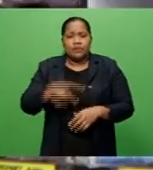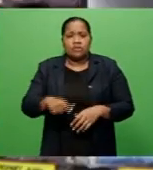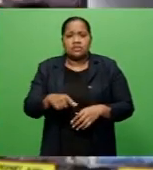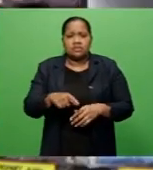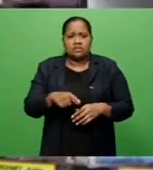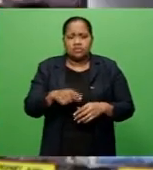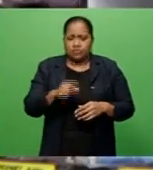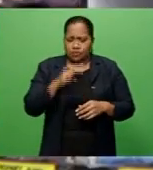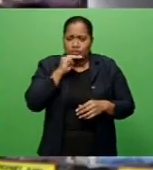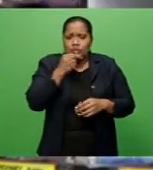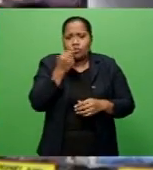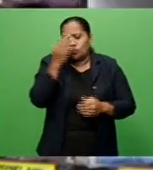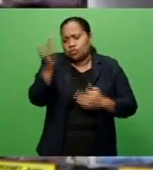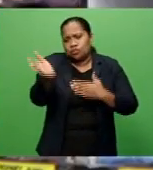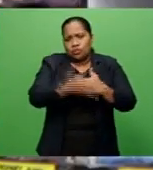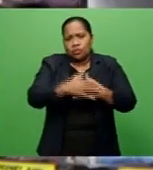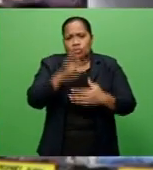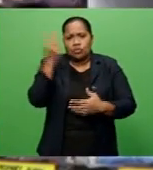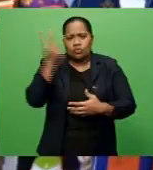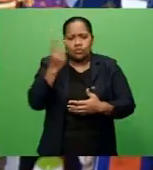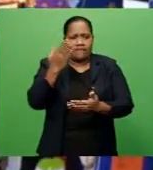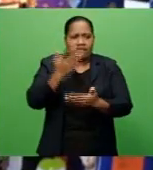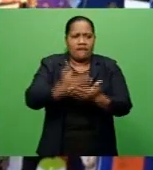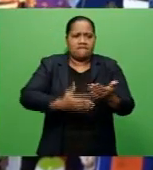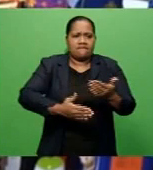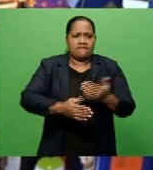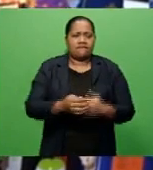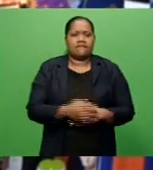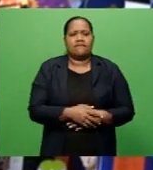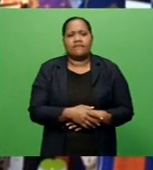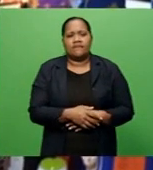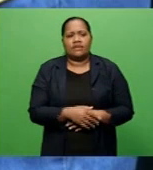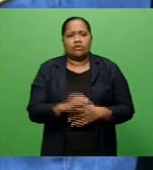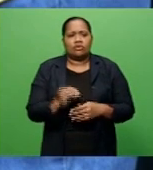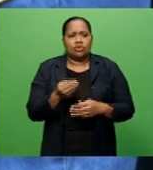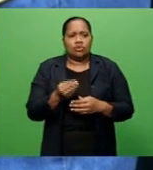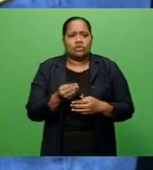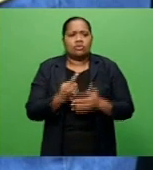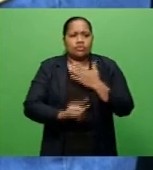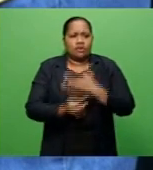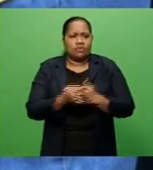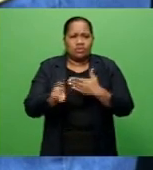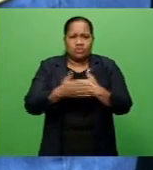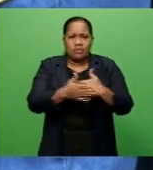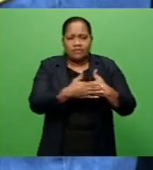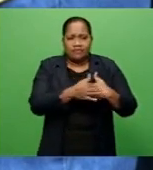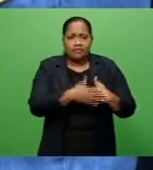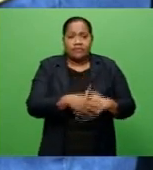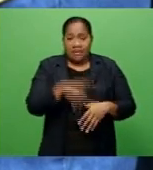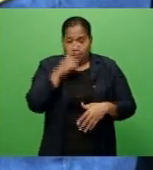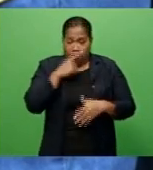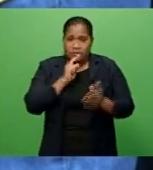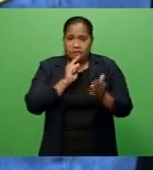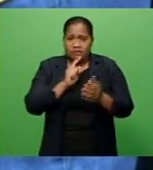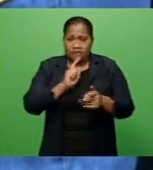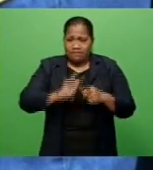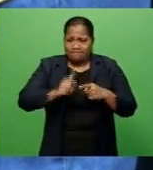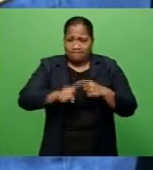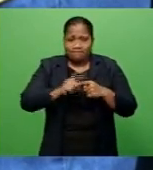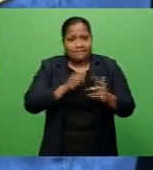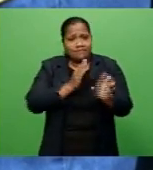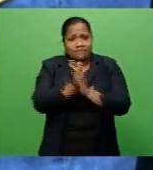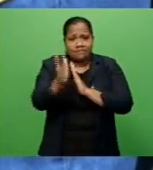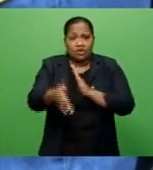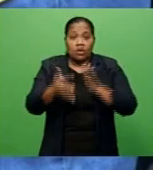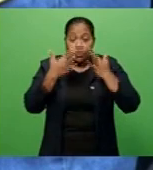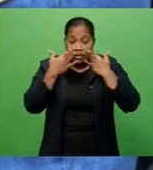12:30. And they were on the verge of closing down, and then this thing came in. The customer were rushing to go home, and by the time the curfew